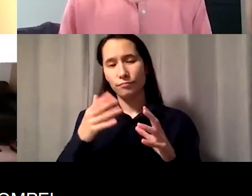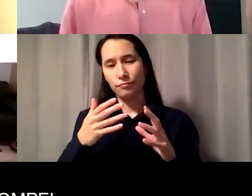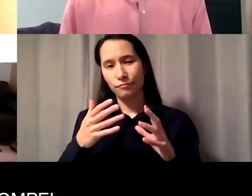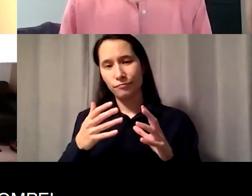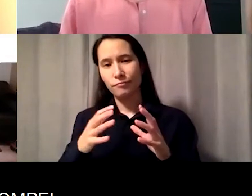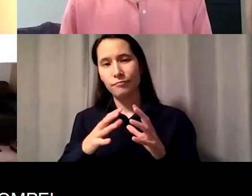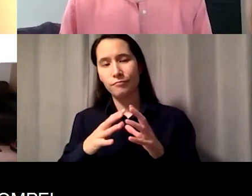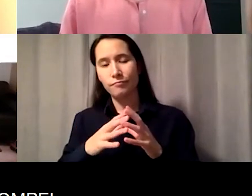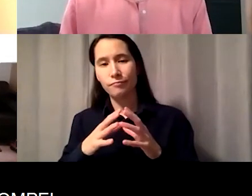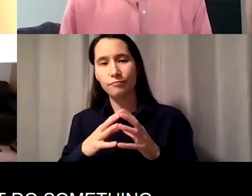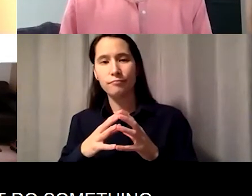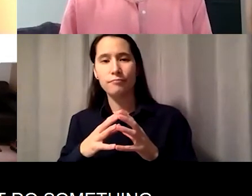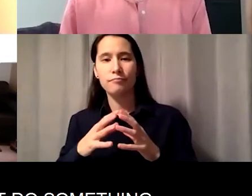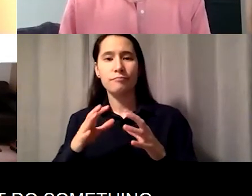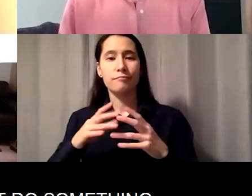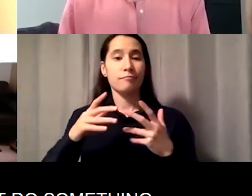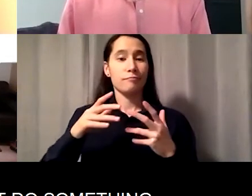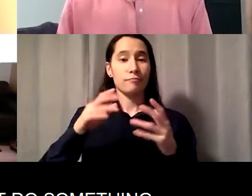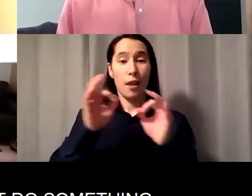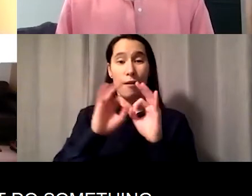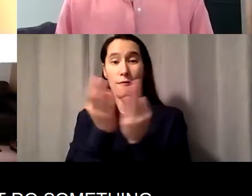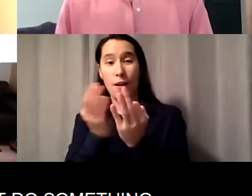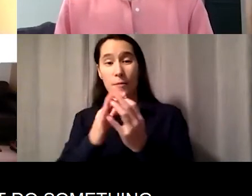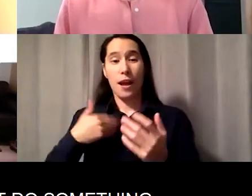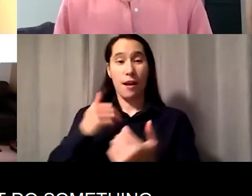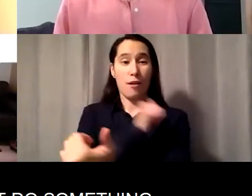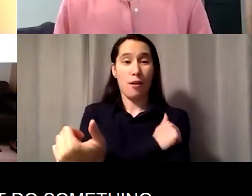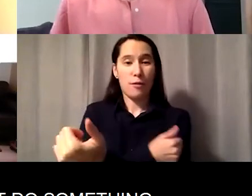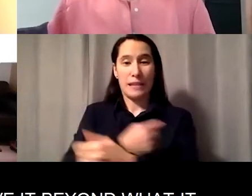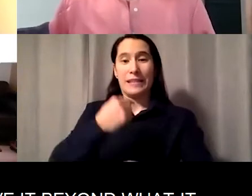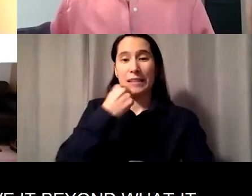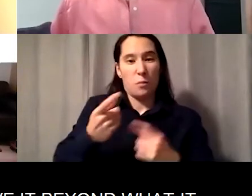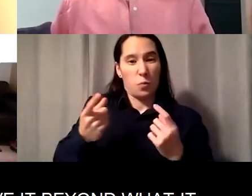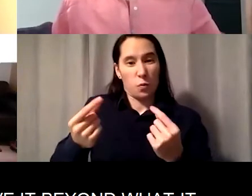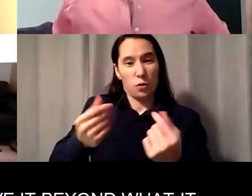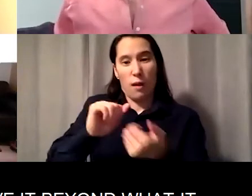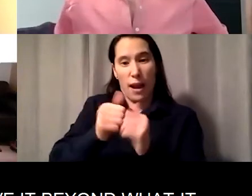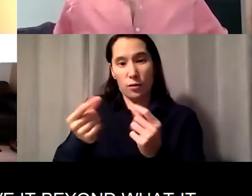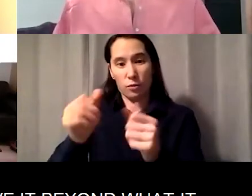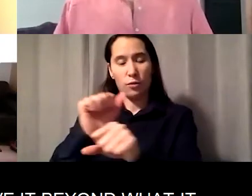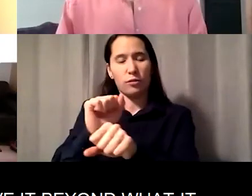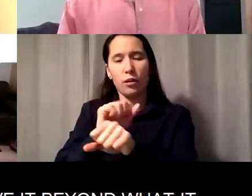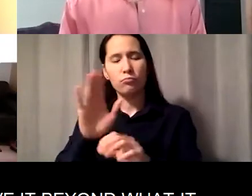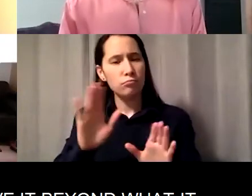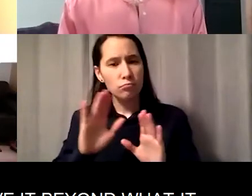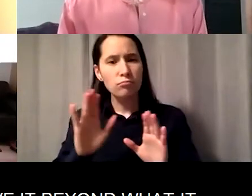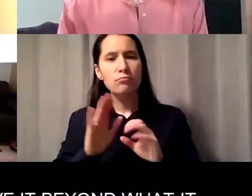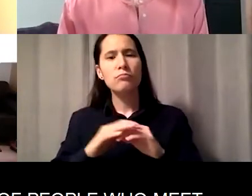compel operators to do something or not do something. The idea would be that we would move it beyond